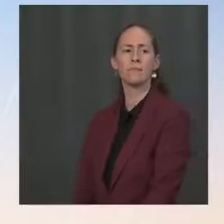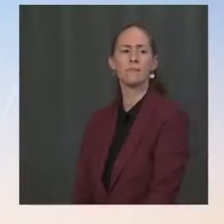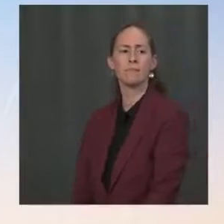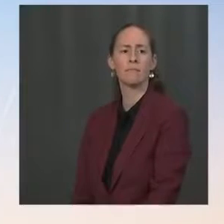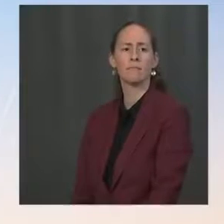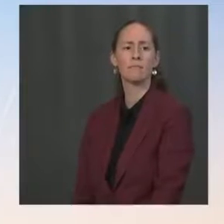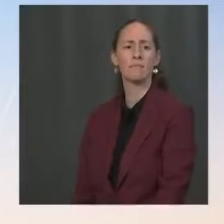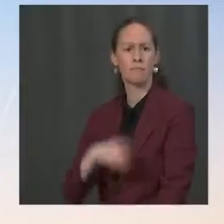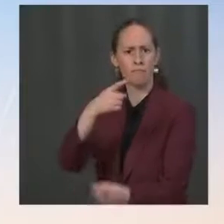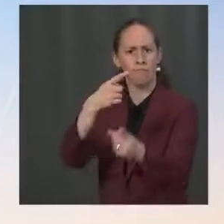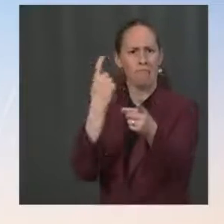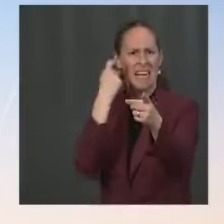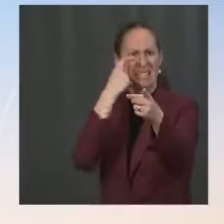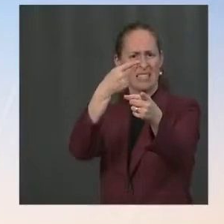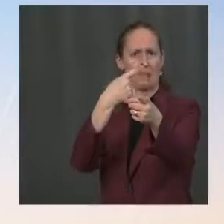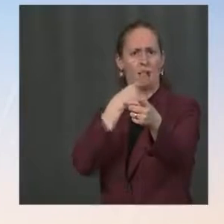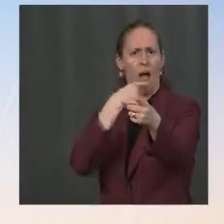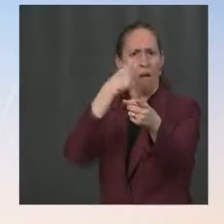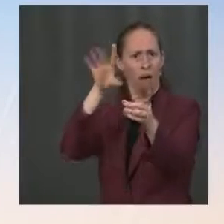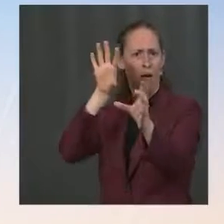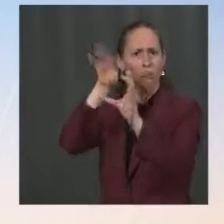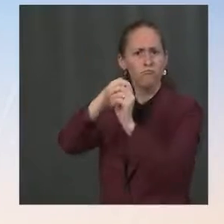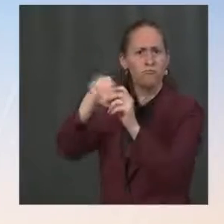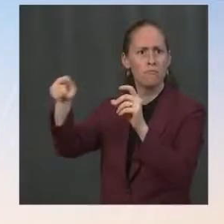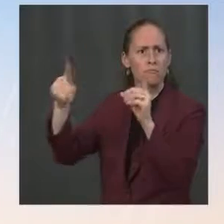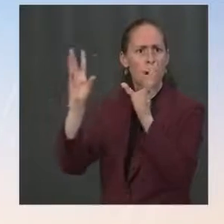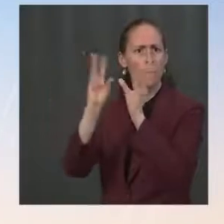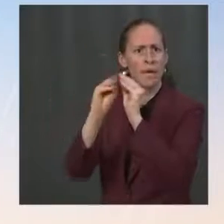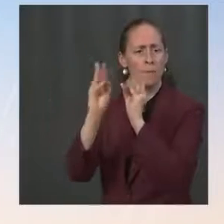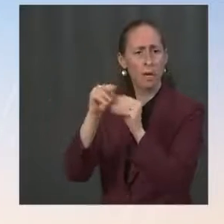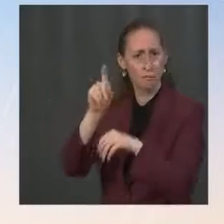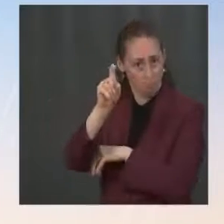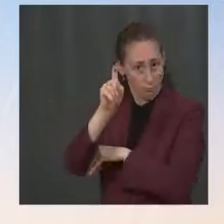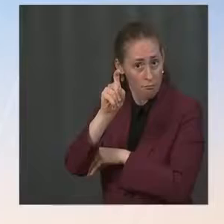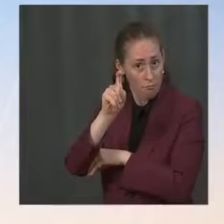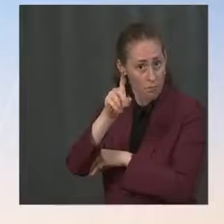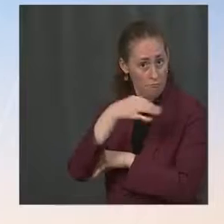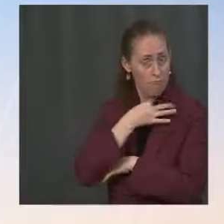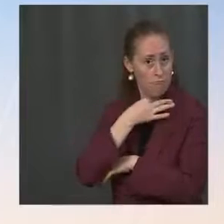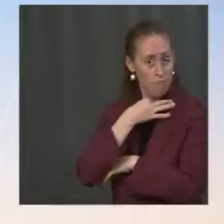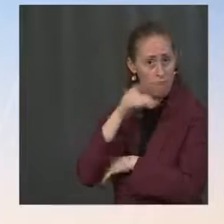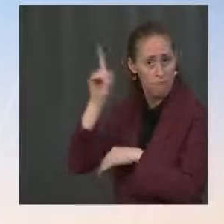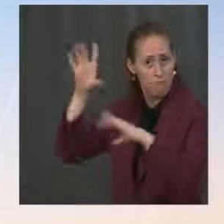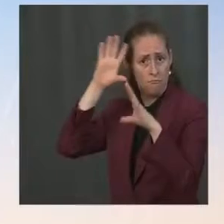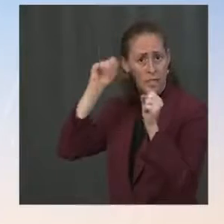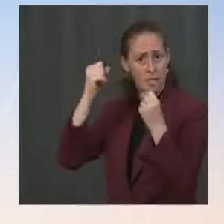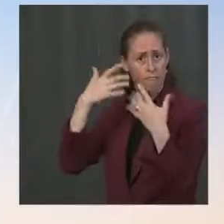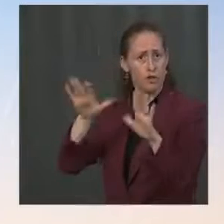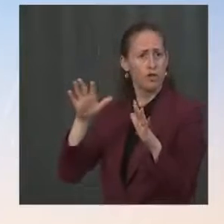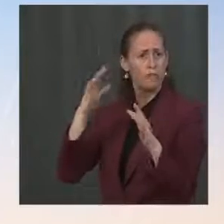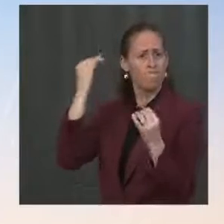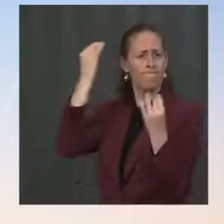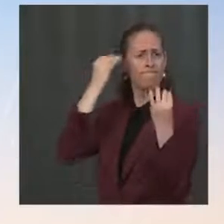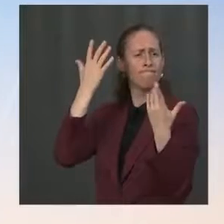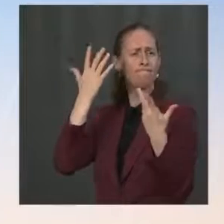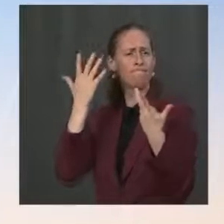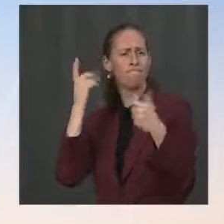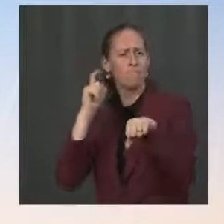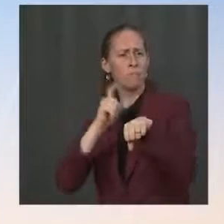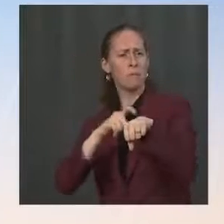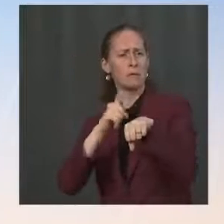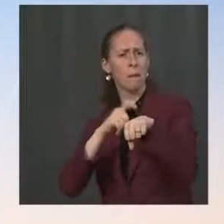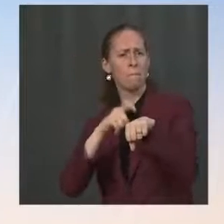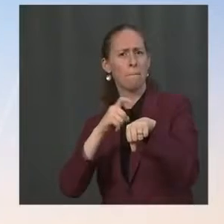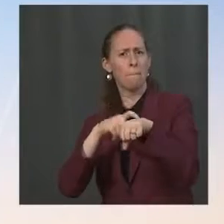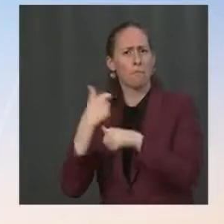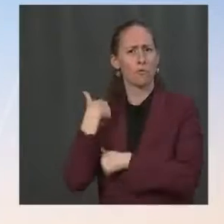meetings today. Was there ever a point where the president was reconsidering this deadline of having all U.S. forces out by August 31st?